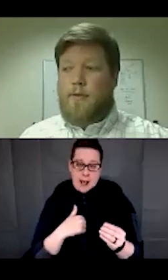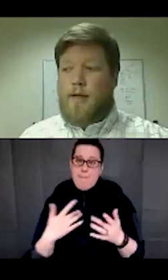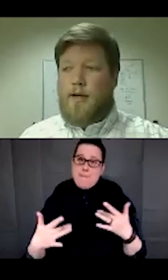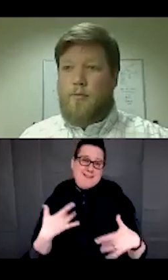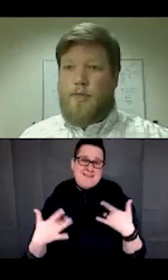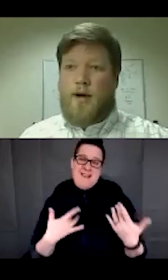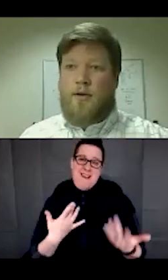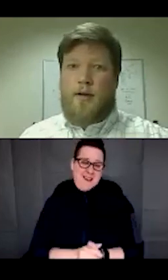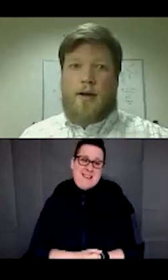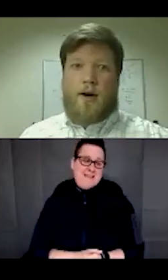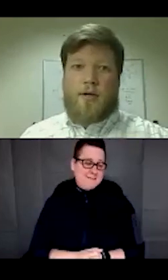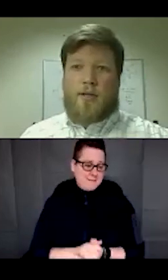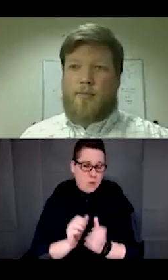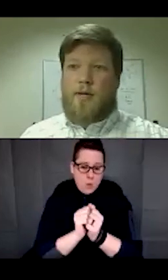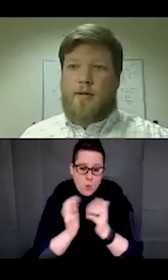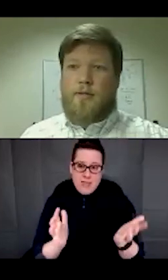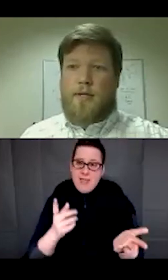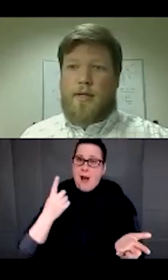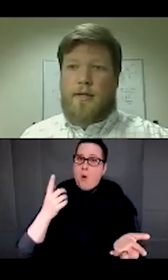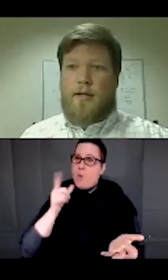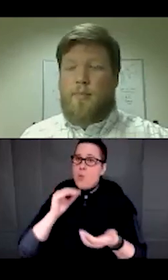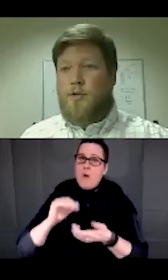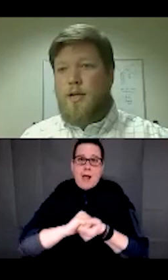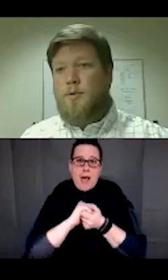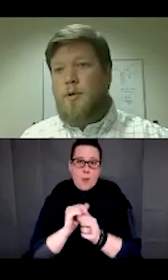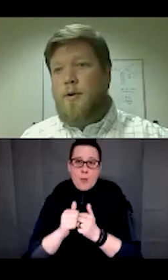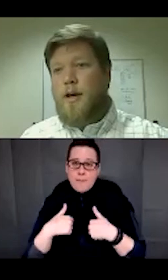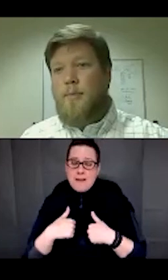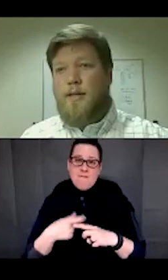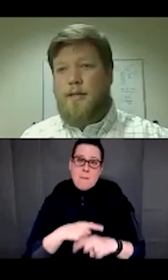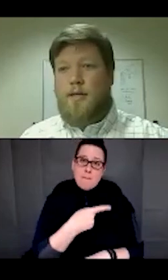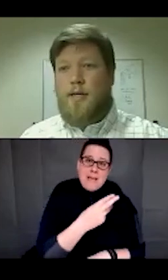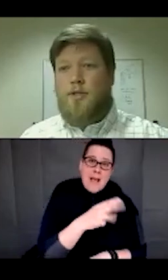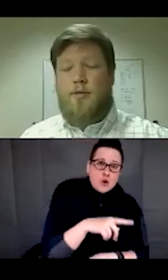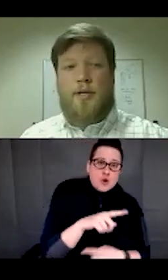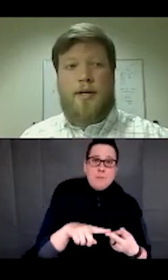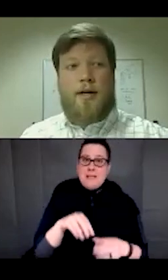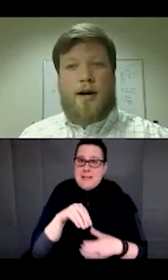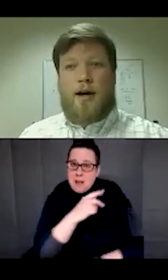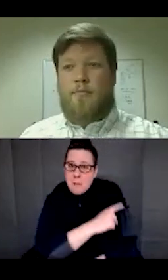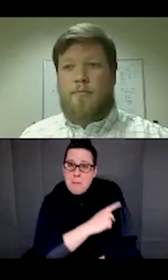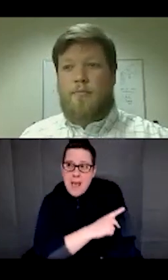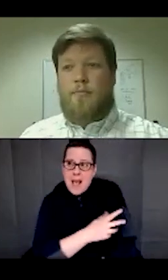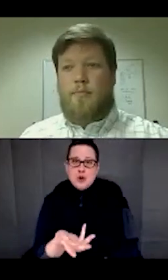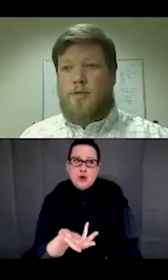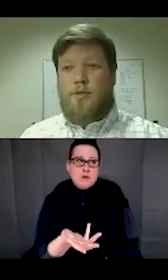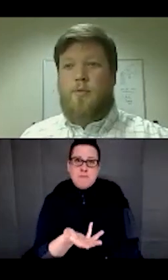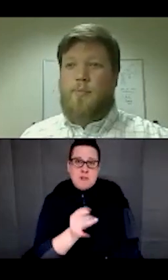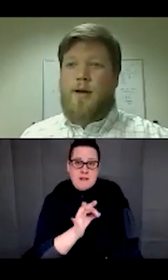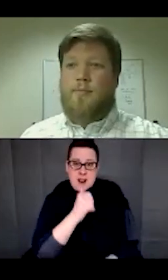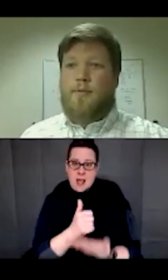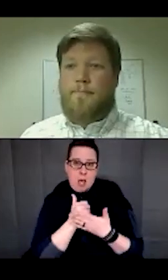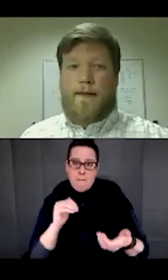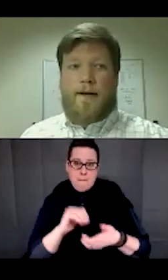of. Without our collaborators in the partial hospital program and in the inpatient unit, this wouldn't